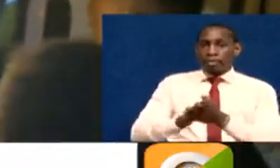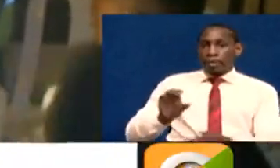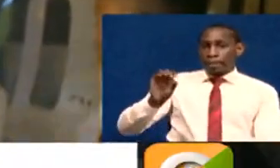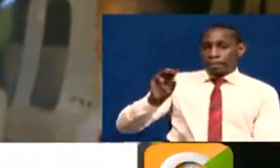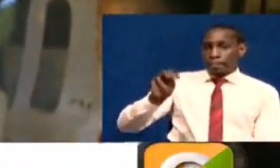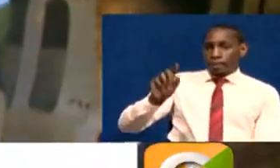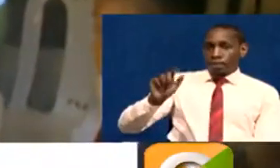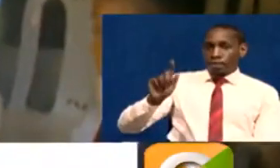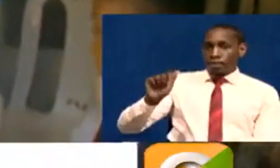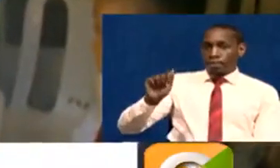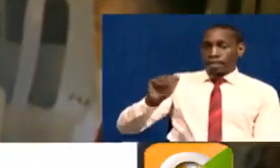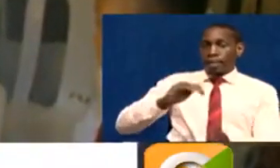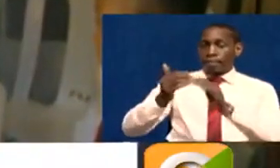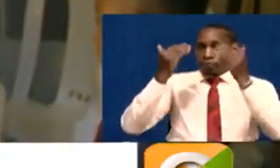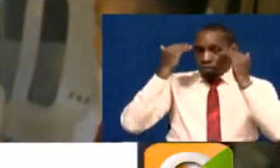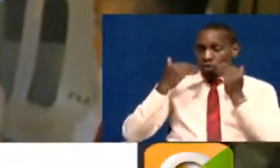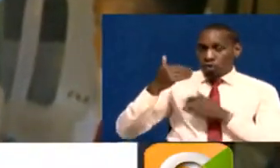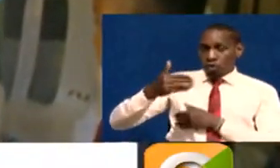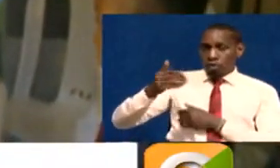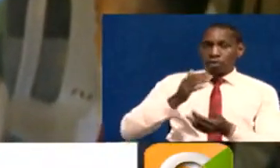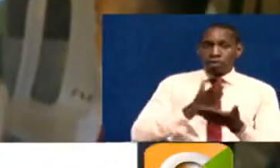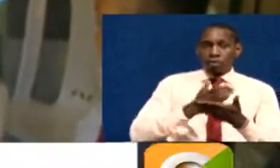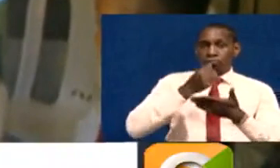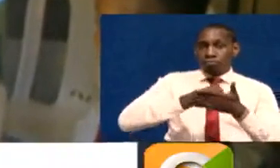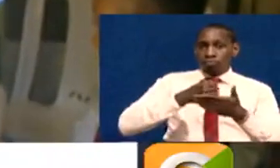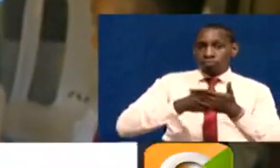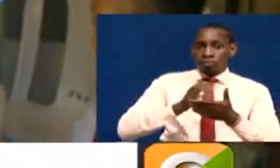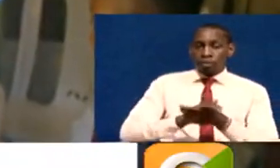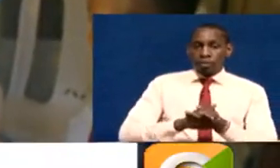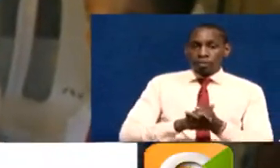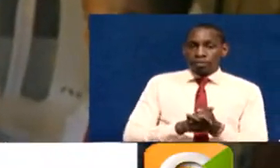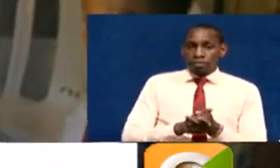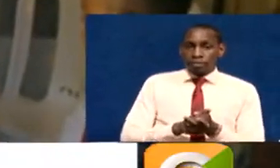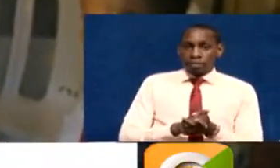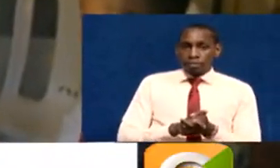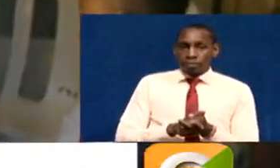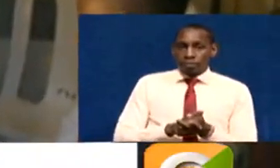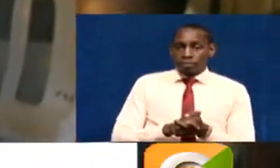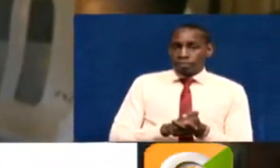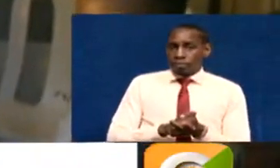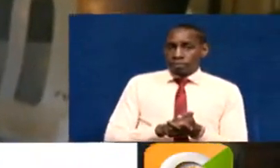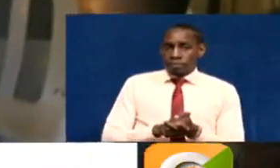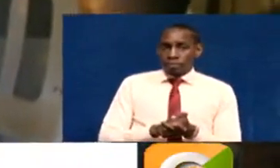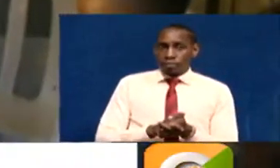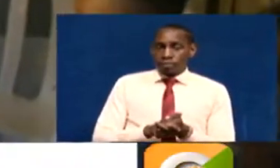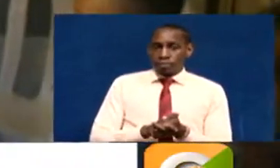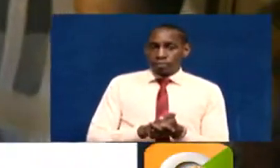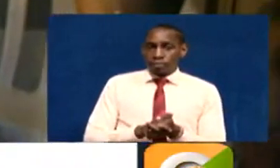Omtatah shining in the corridors of justice as he moved agenda that was perceived to be